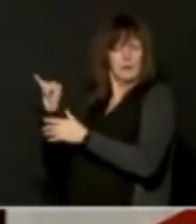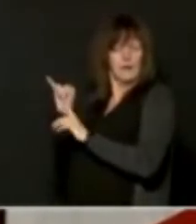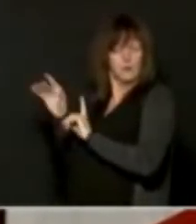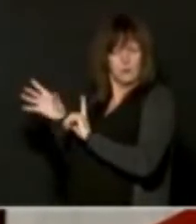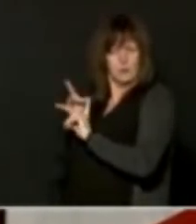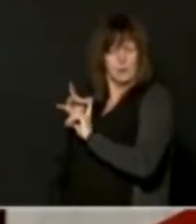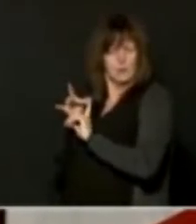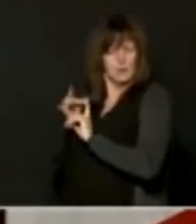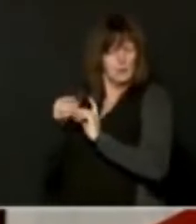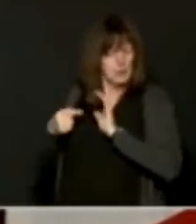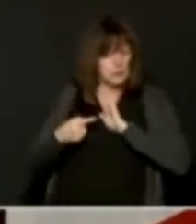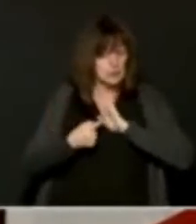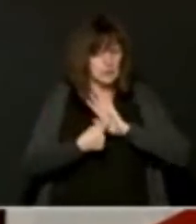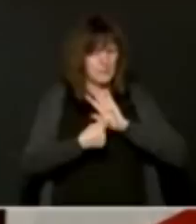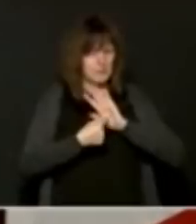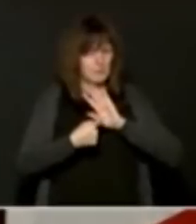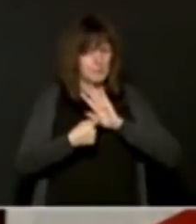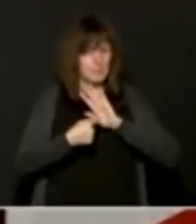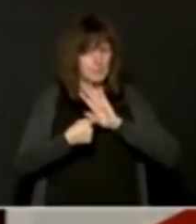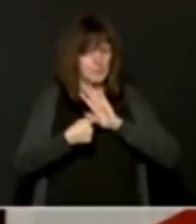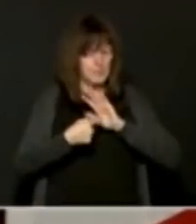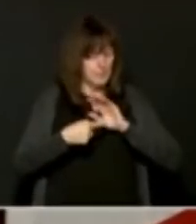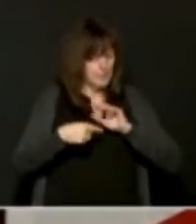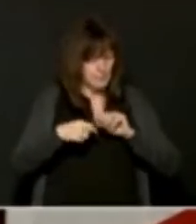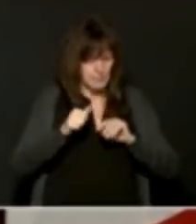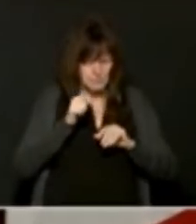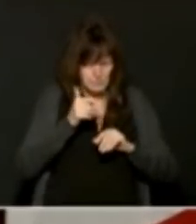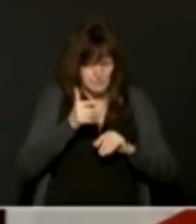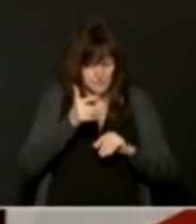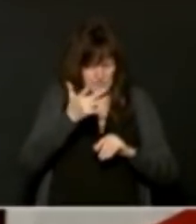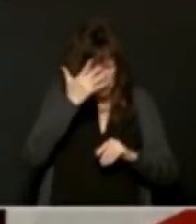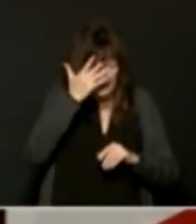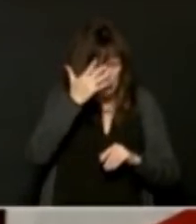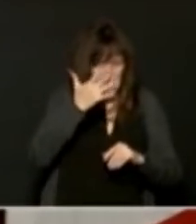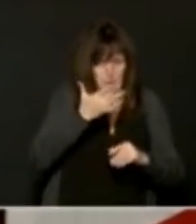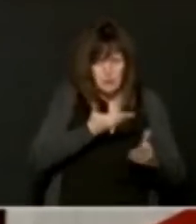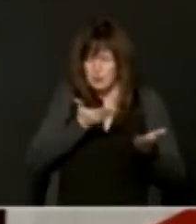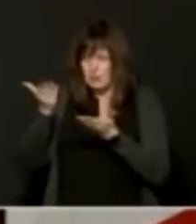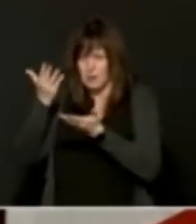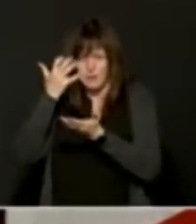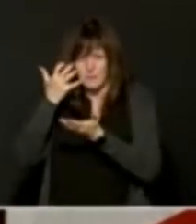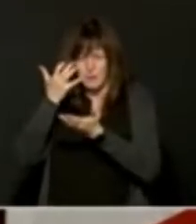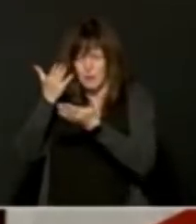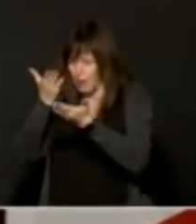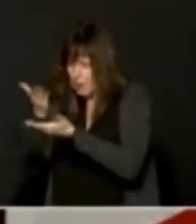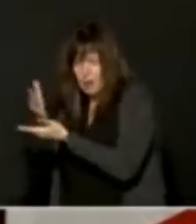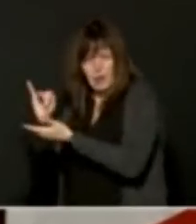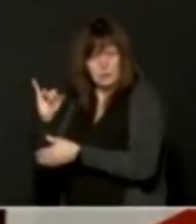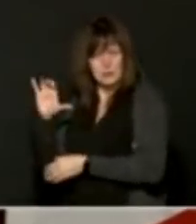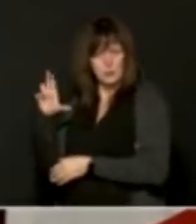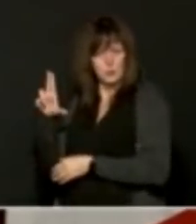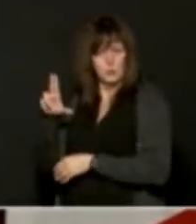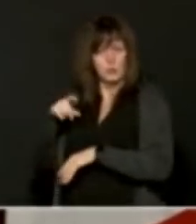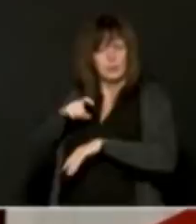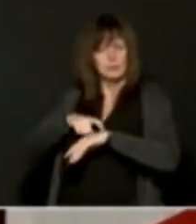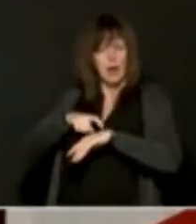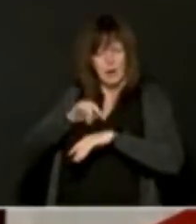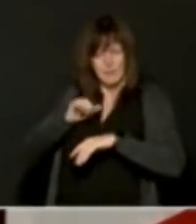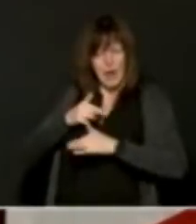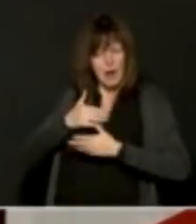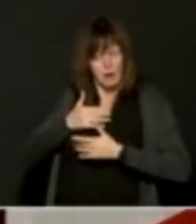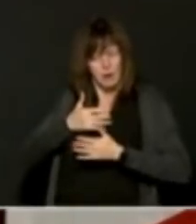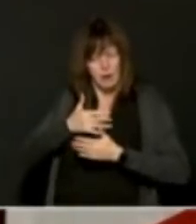takes days till you become really ill. You end up in hospital, ICU, and so on. So, and once you're in the ICU or in the hospital,